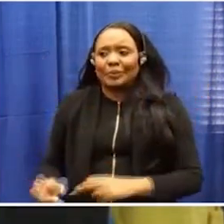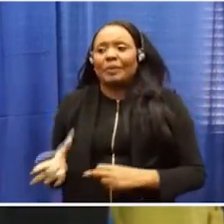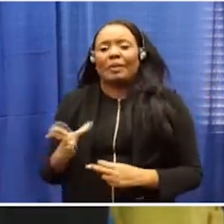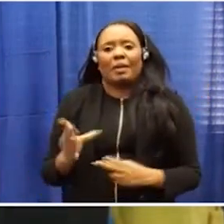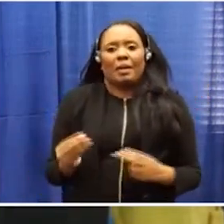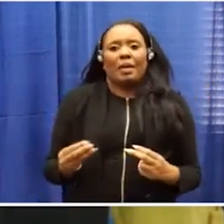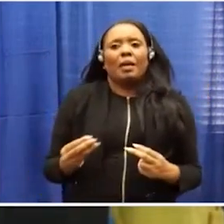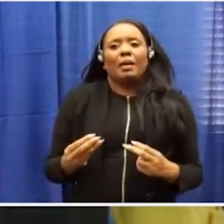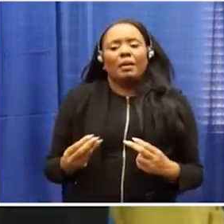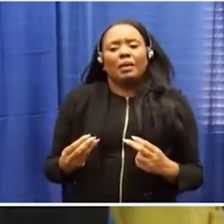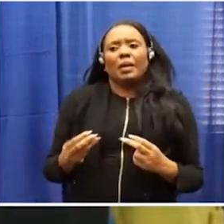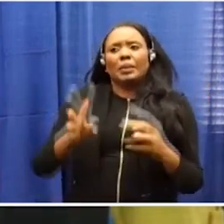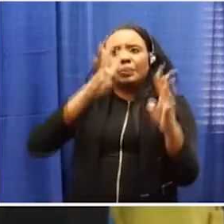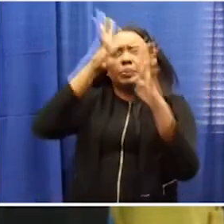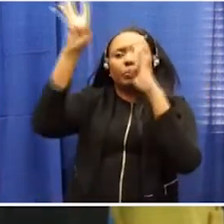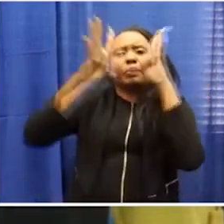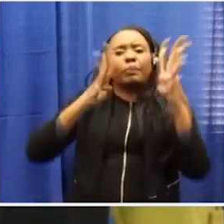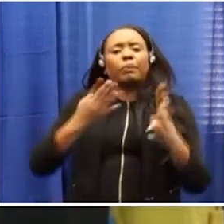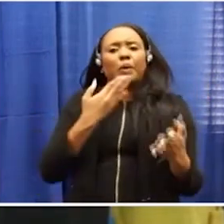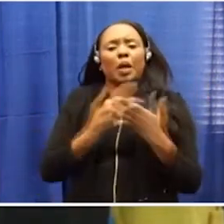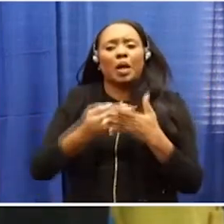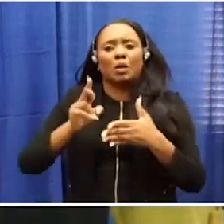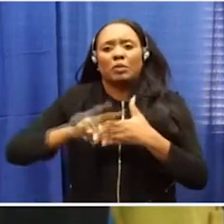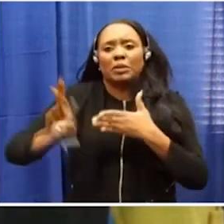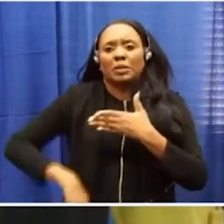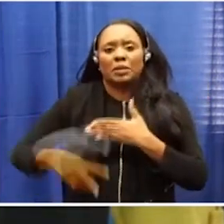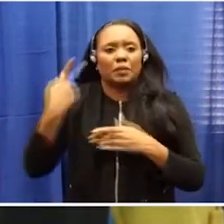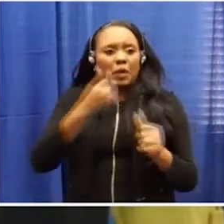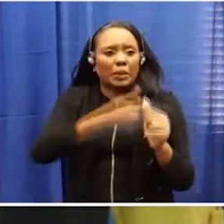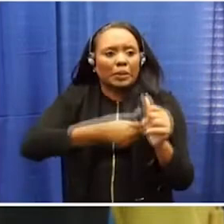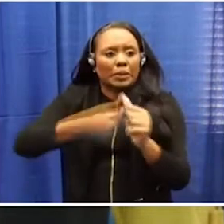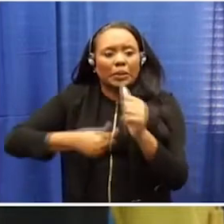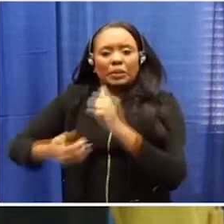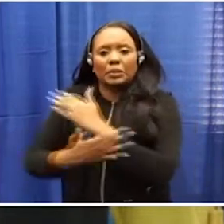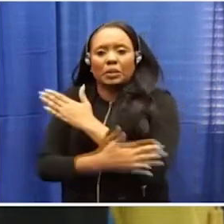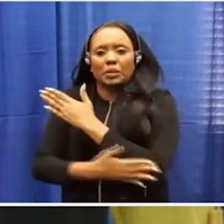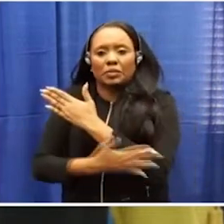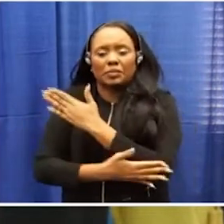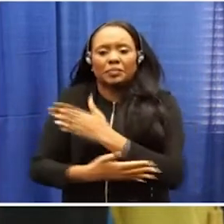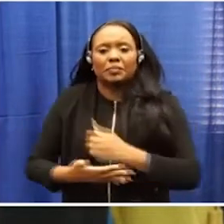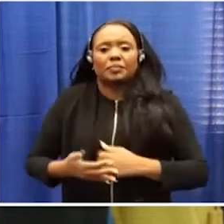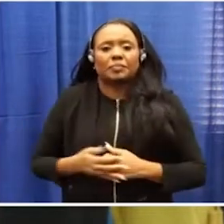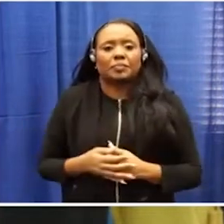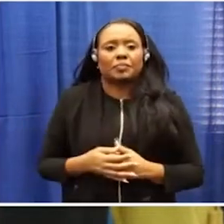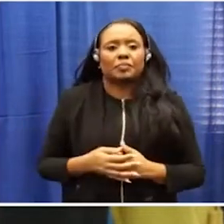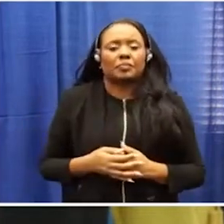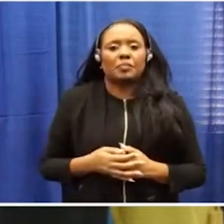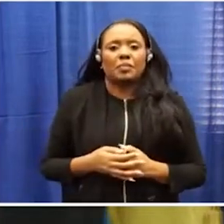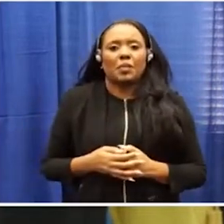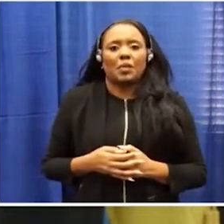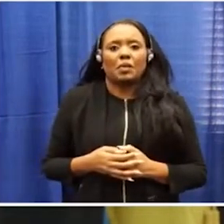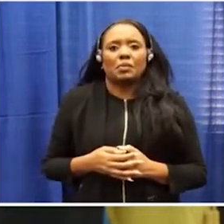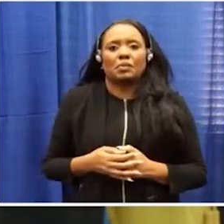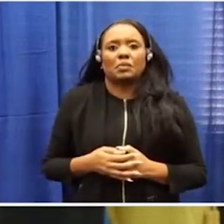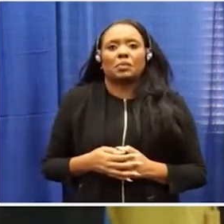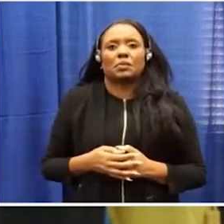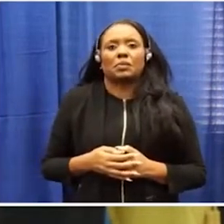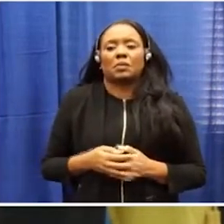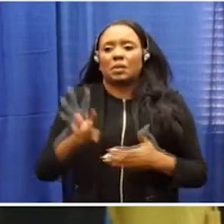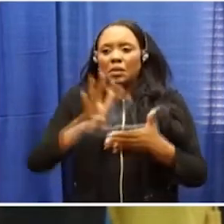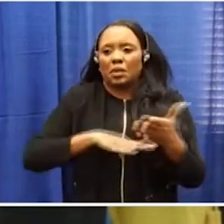tangible results for the benefit of our respective countries and people. The agenda affords us the